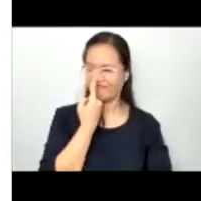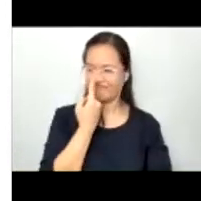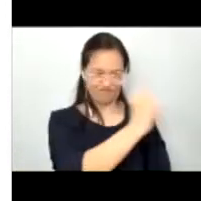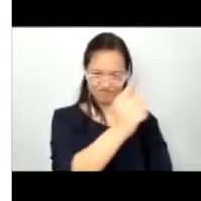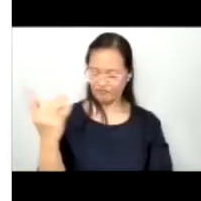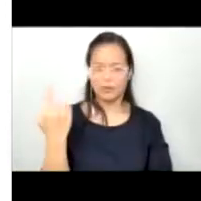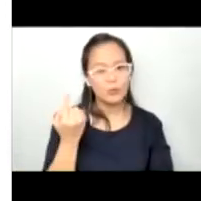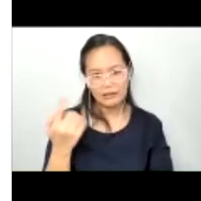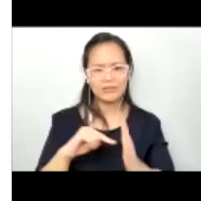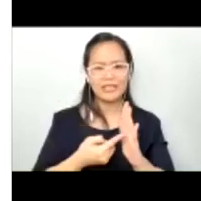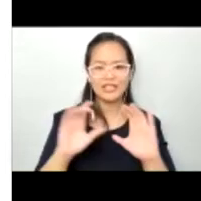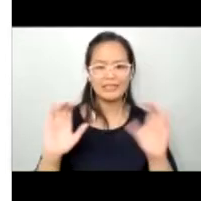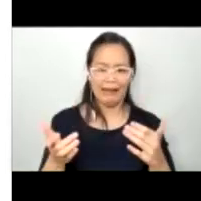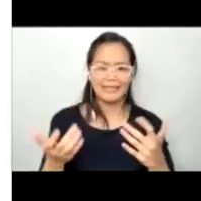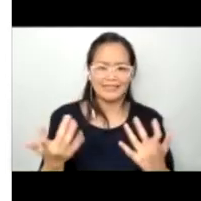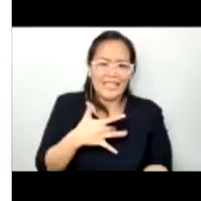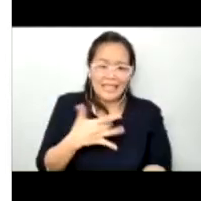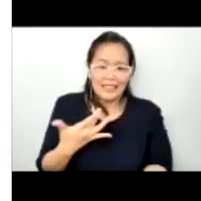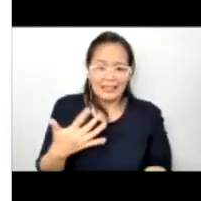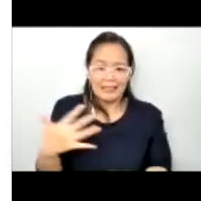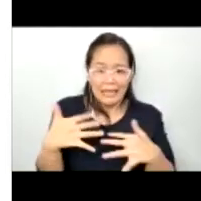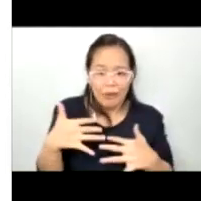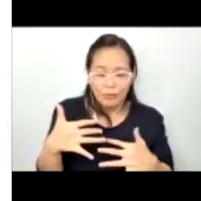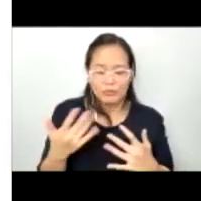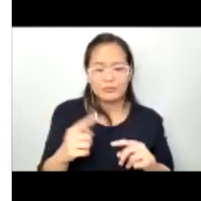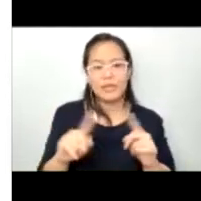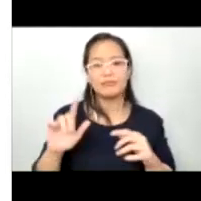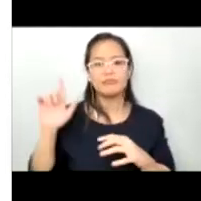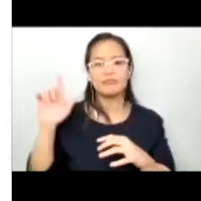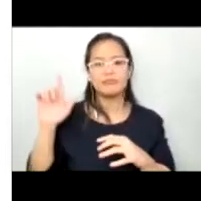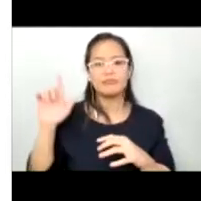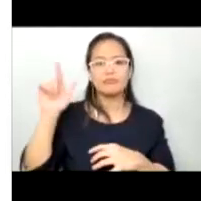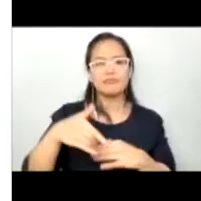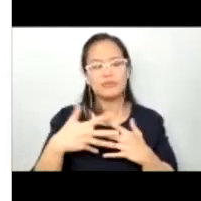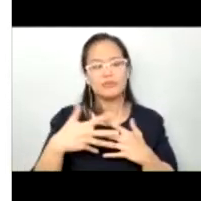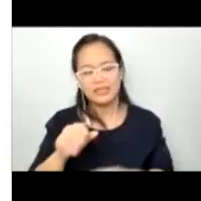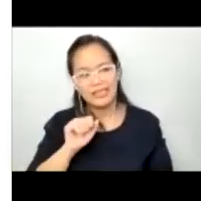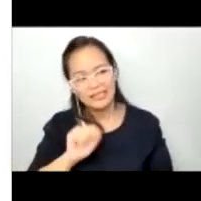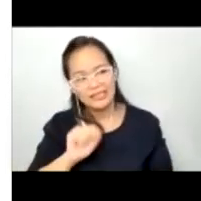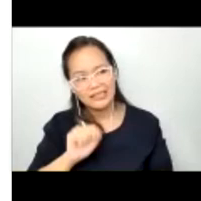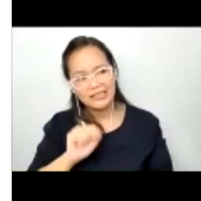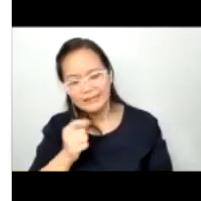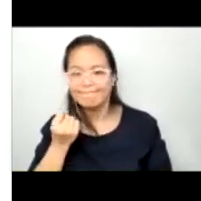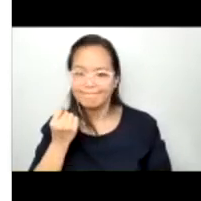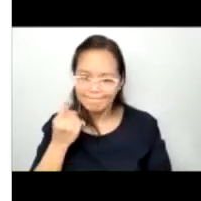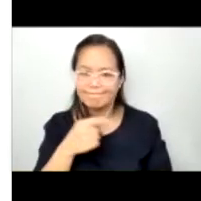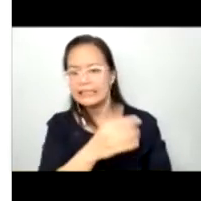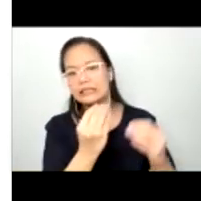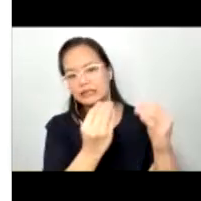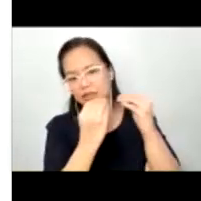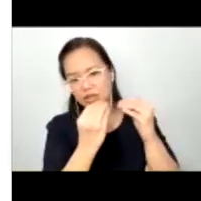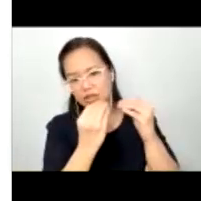weeks of the class. But eventually, we understood that she was teaching us that we need to